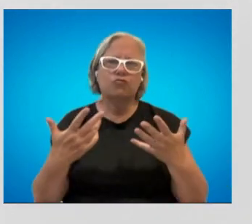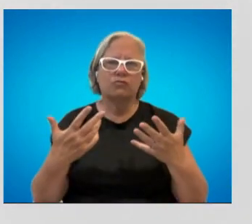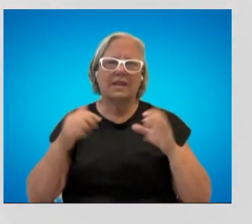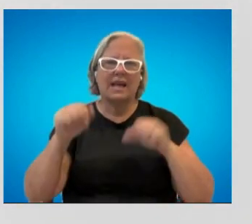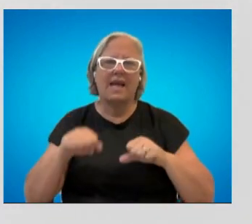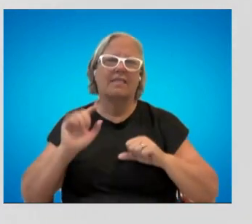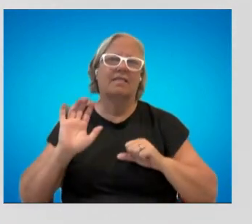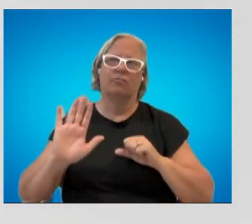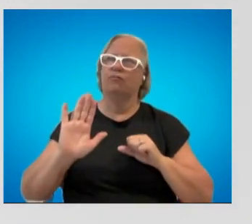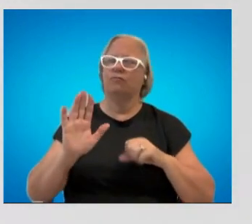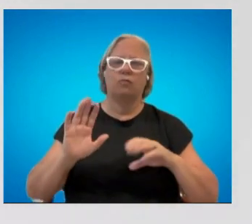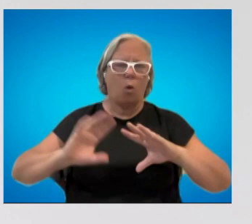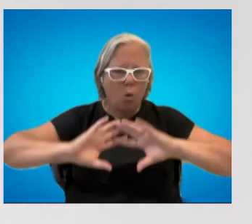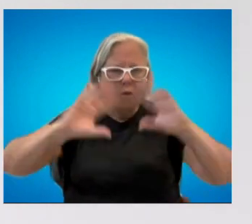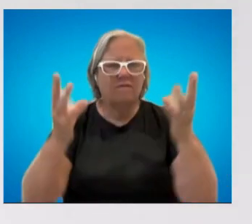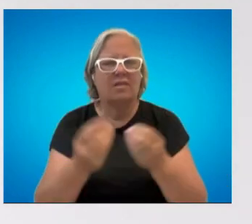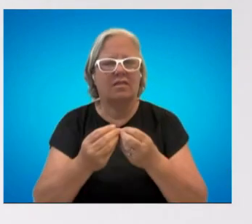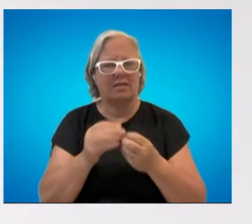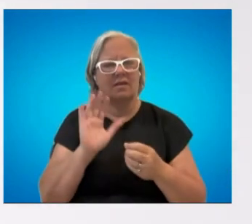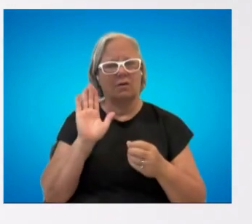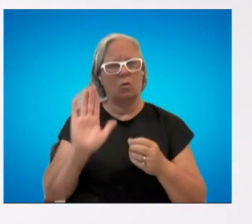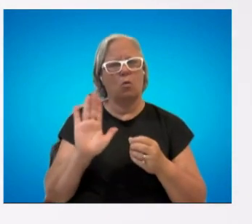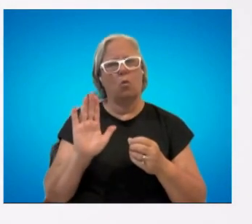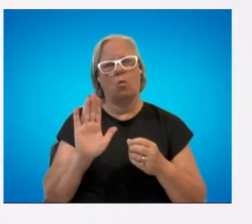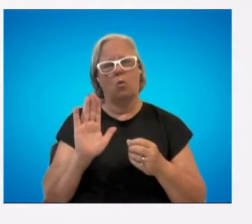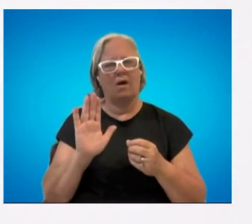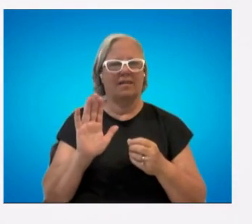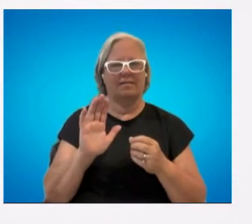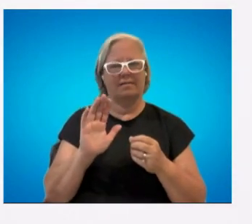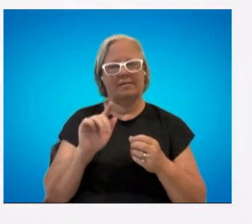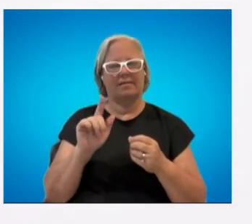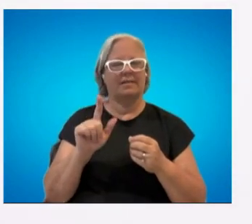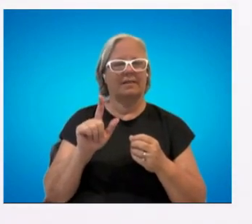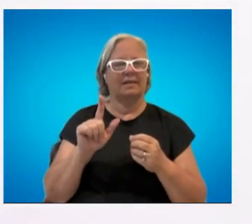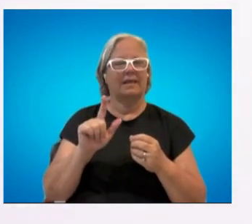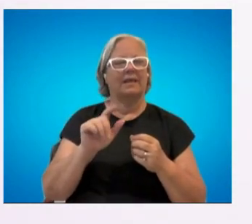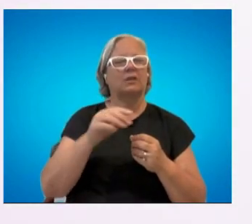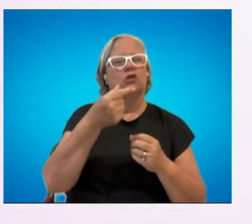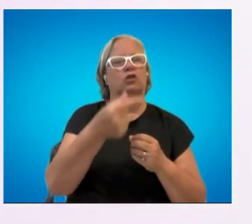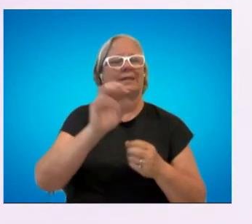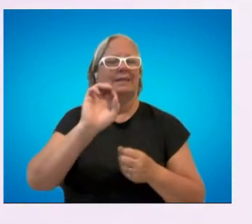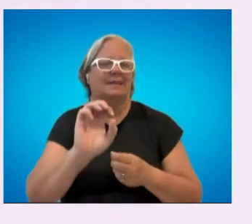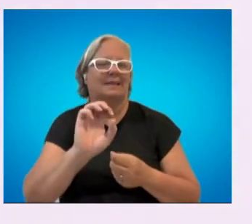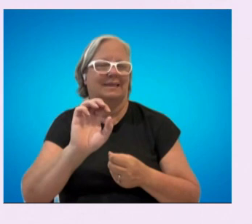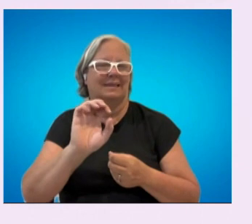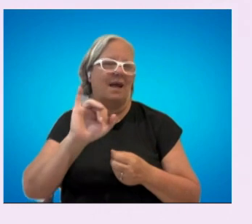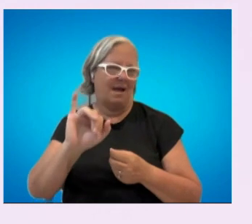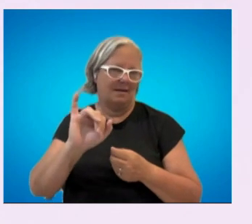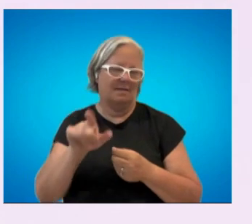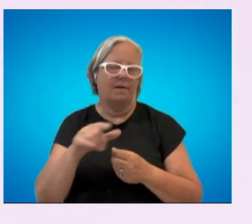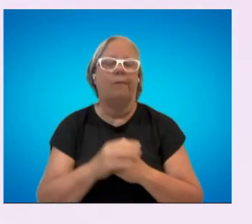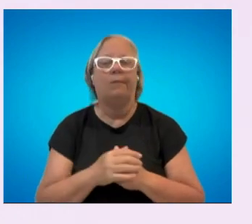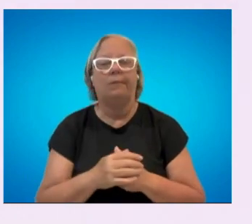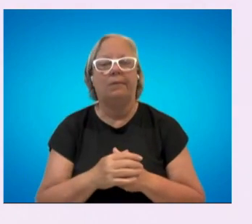index. So the likely effect behind that is quite straightforward. We can make